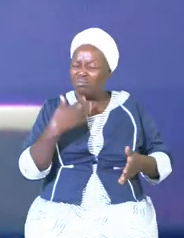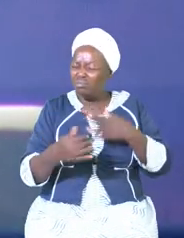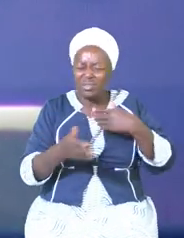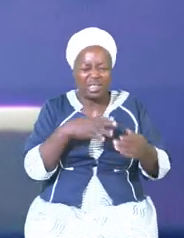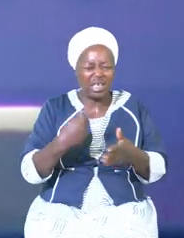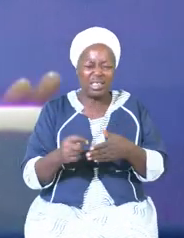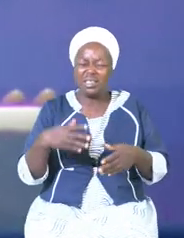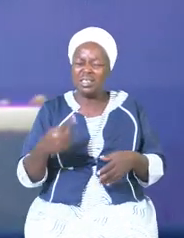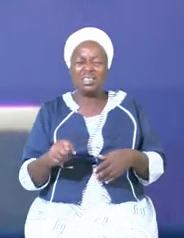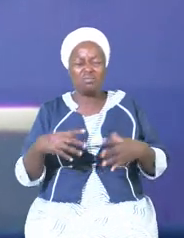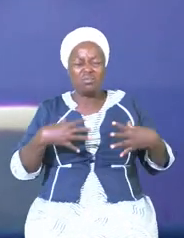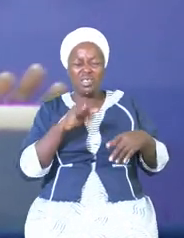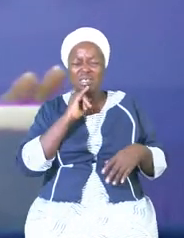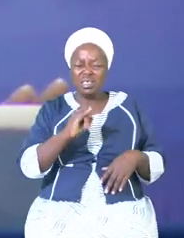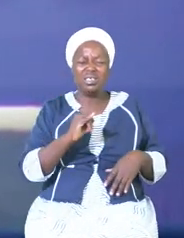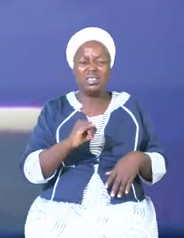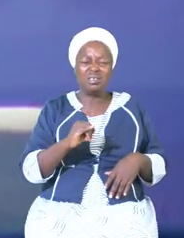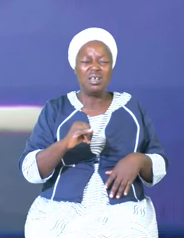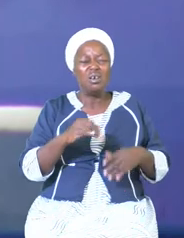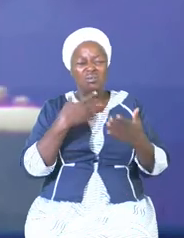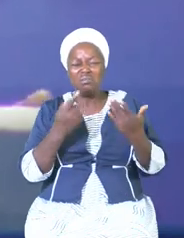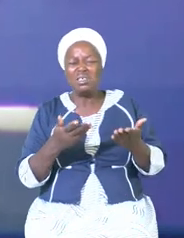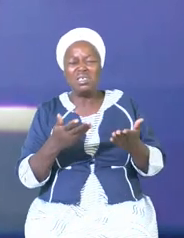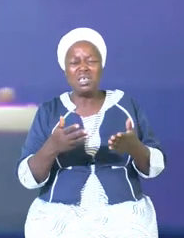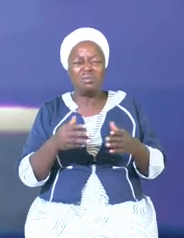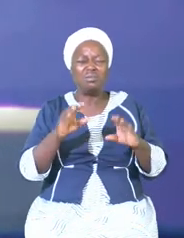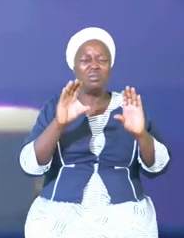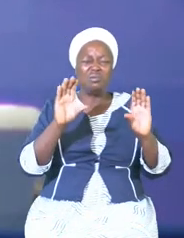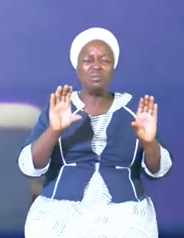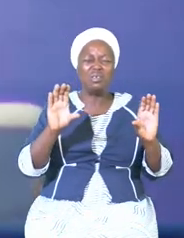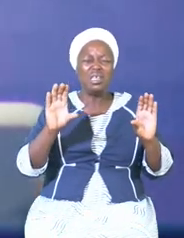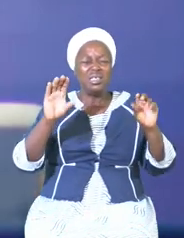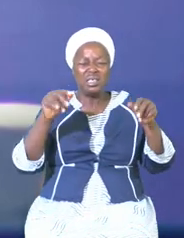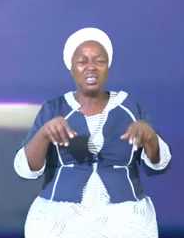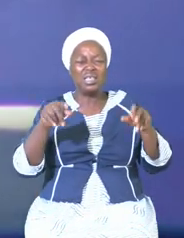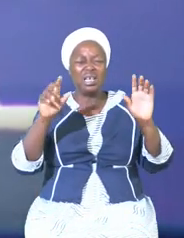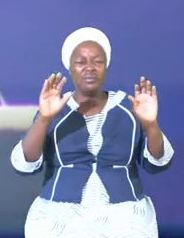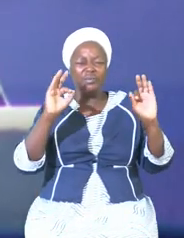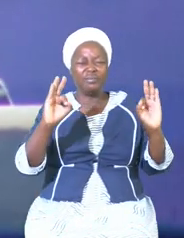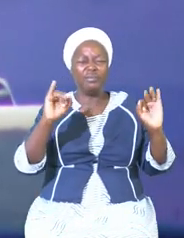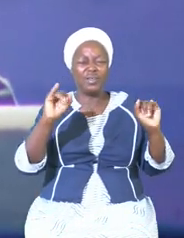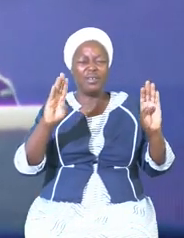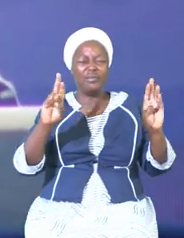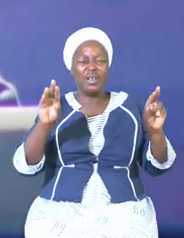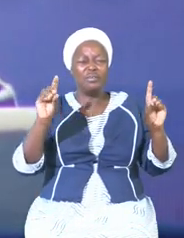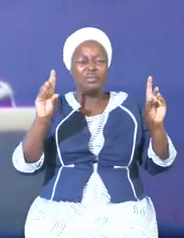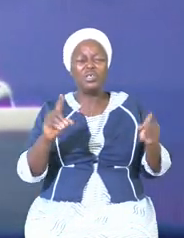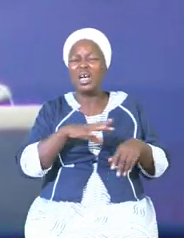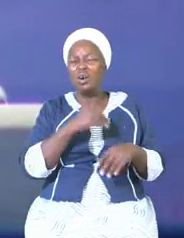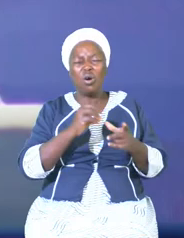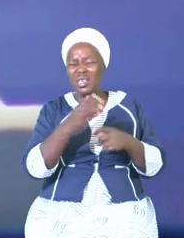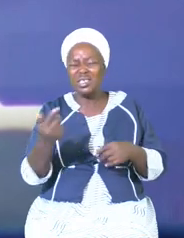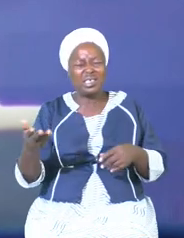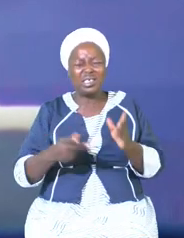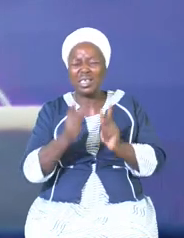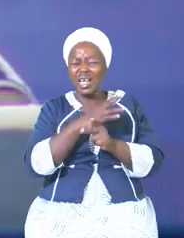it's goiter or elephantiasis or hernia or it's tumor or it's fibroid, I command all that swelling